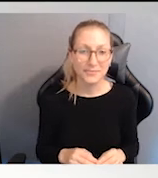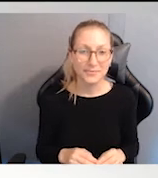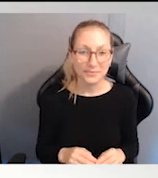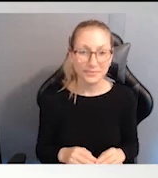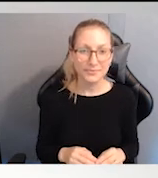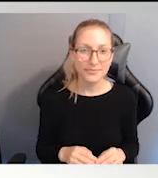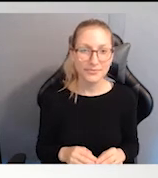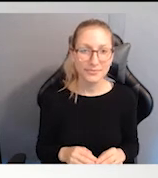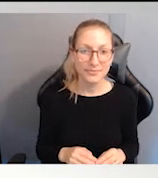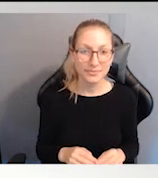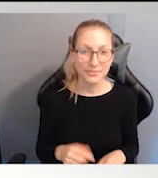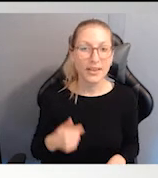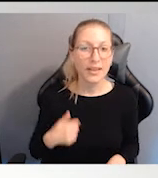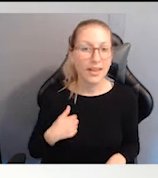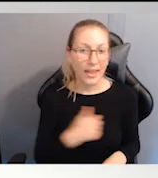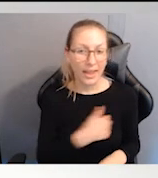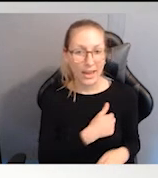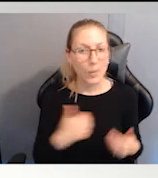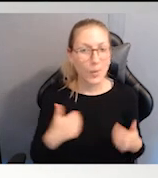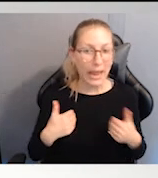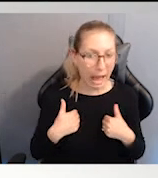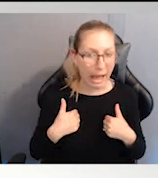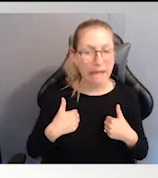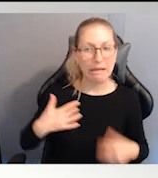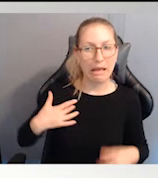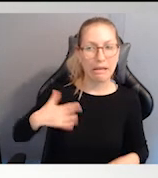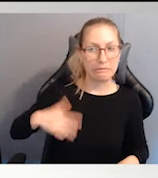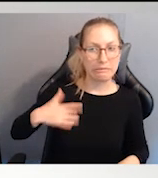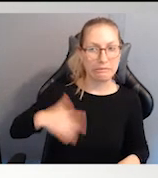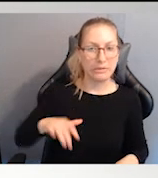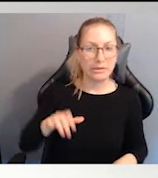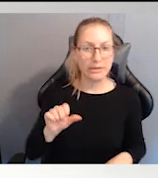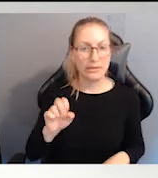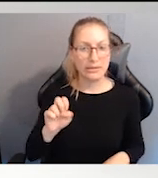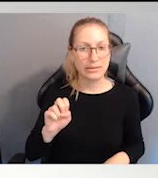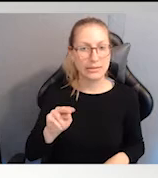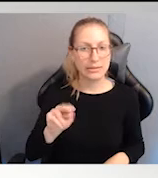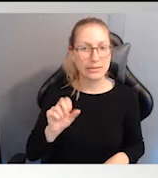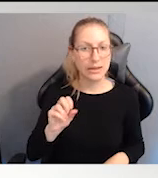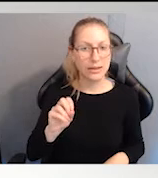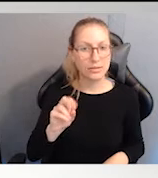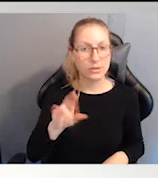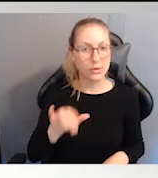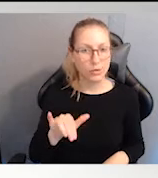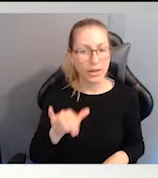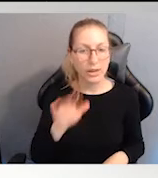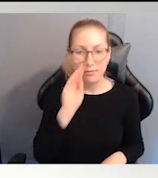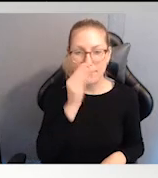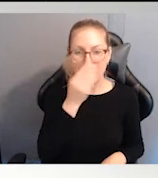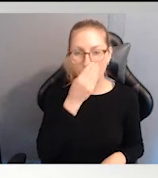did a gratitude sensory garden at the Ark. Yep.